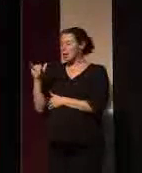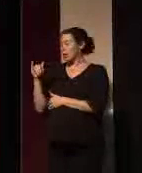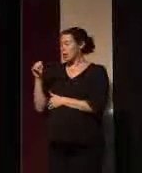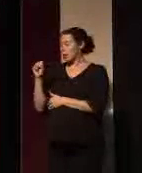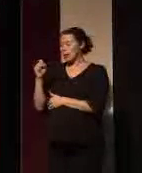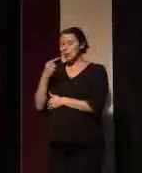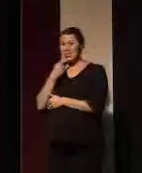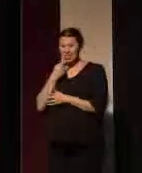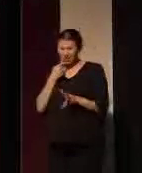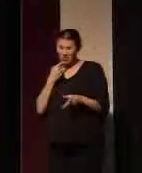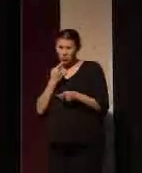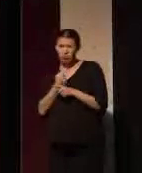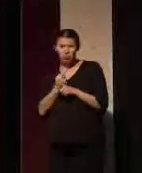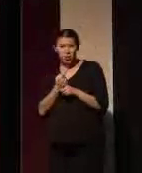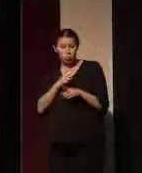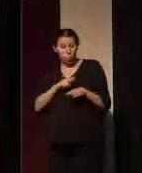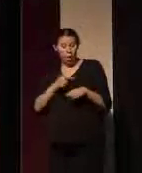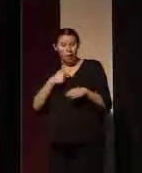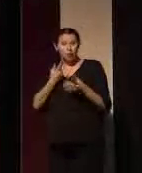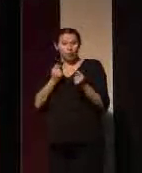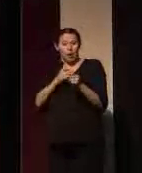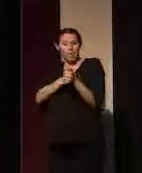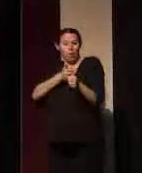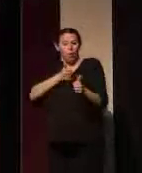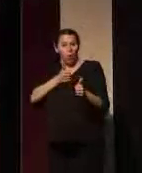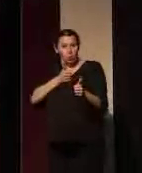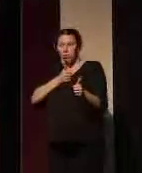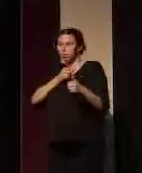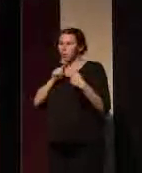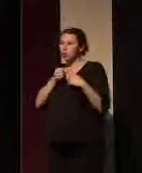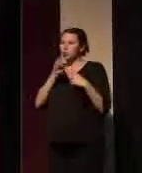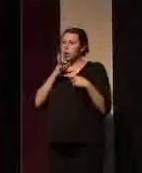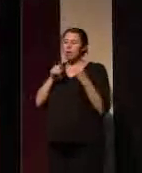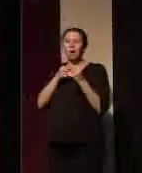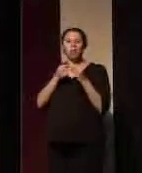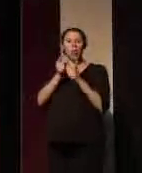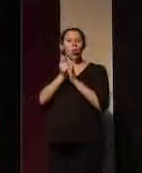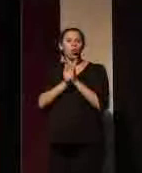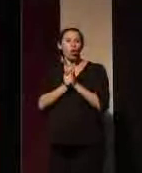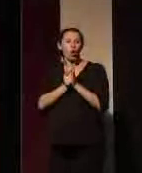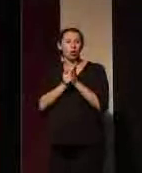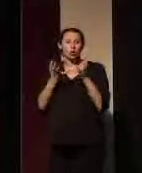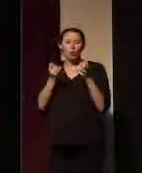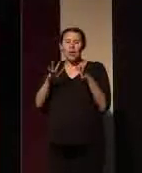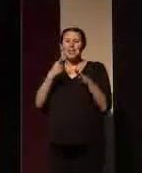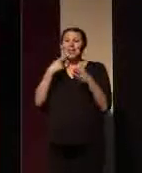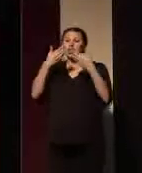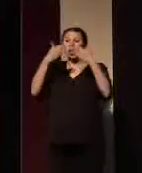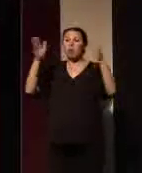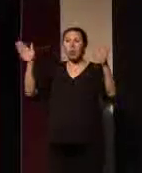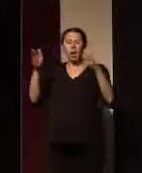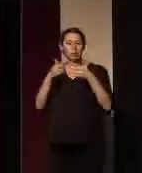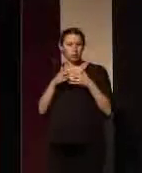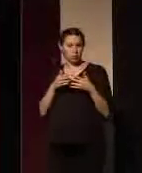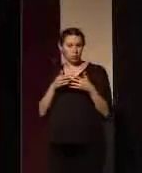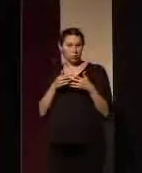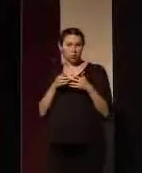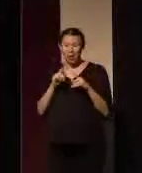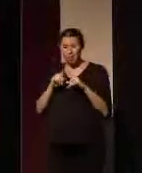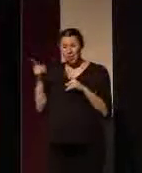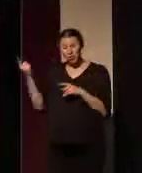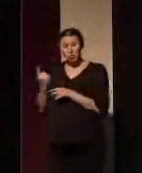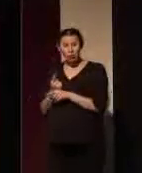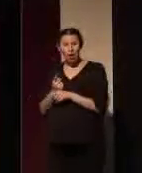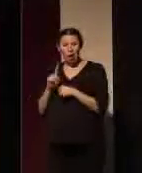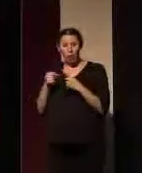try to avoid, when we're talking about the law, generalizations, but she is absolutely right when she says that delays